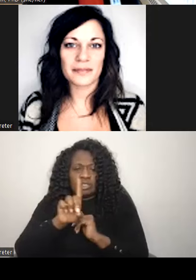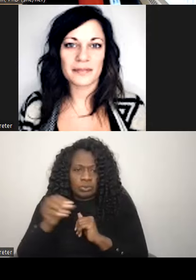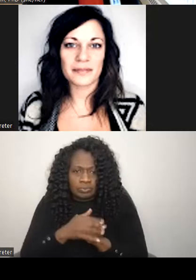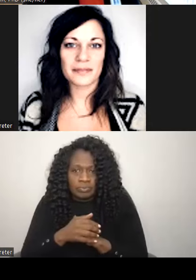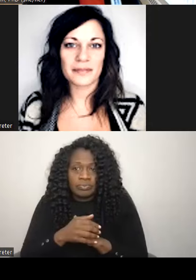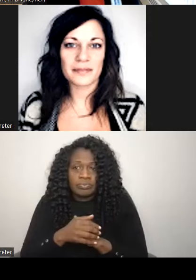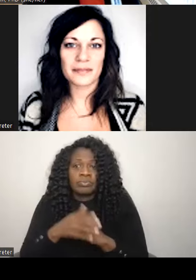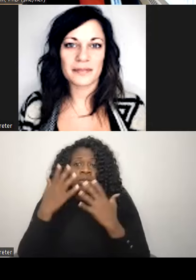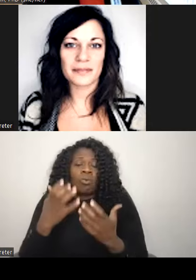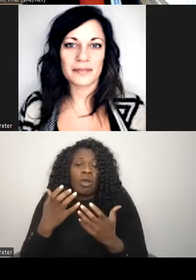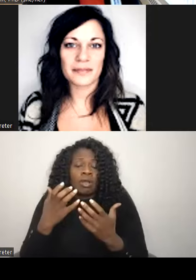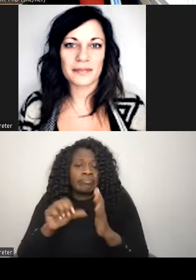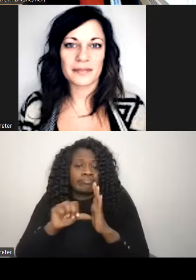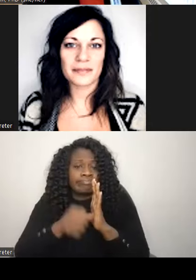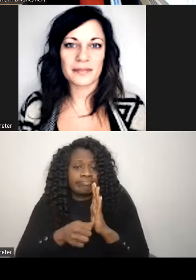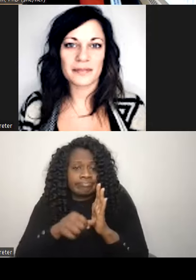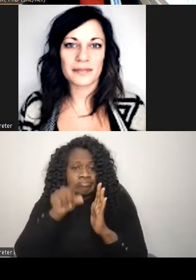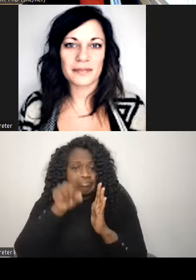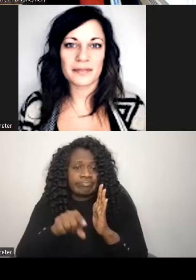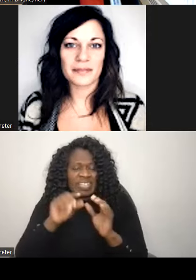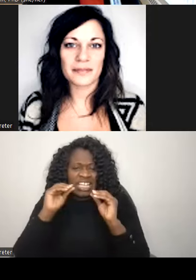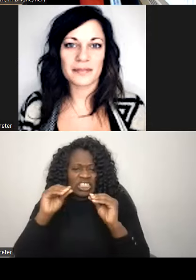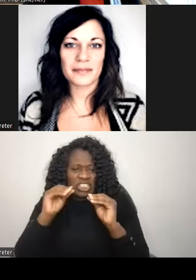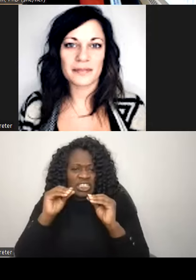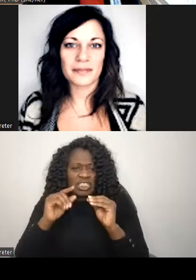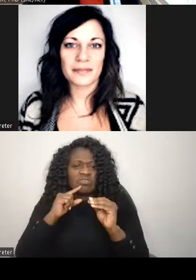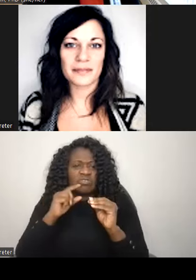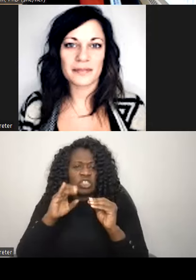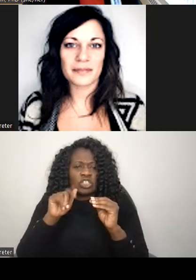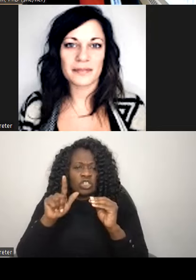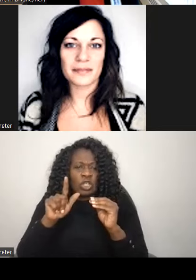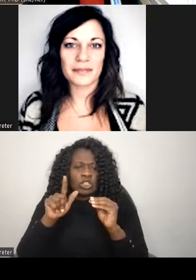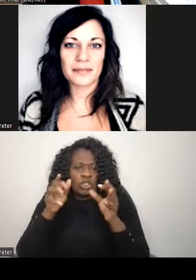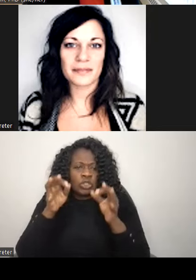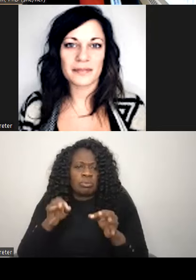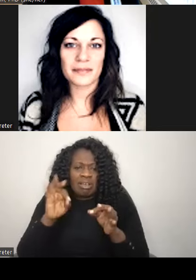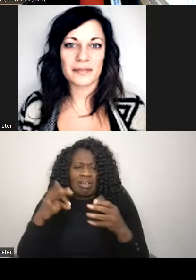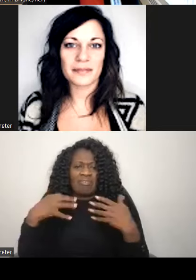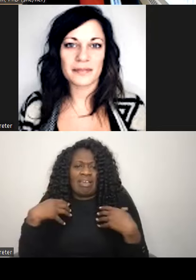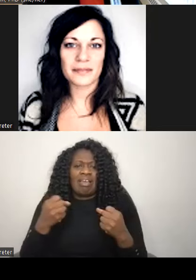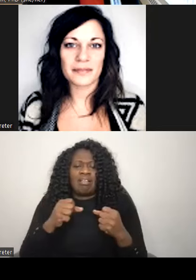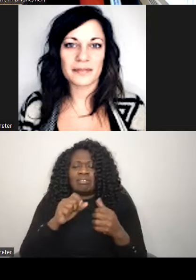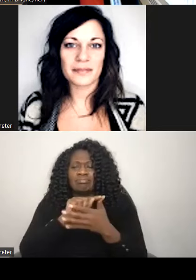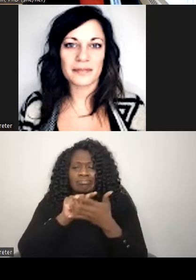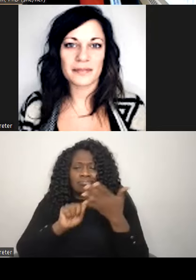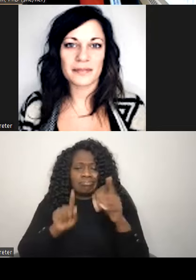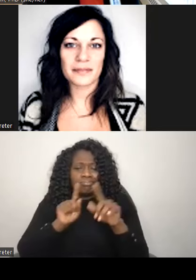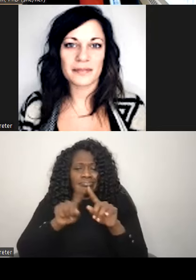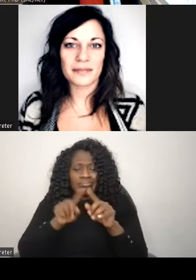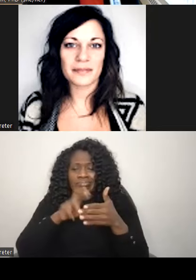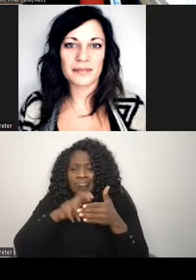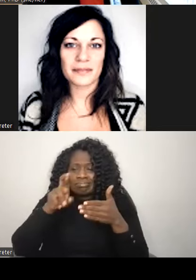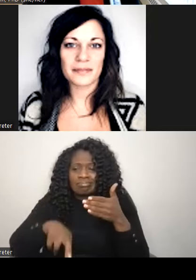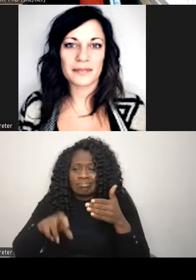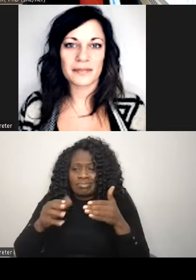But what I want to sort of highlight here is that education is a social determinant of health. It's associated with all kinds of health outcomes over